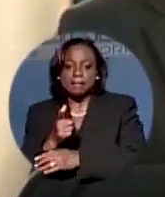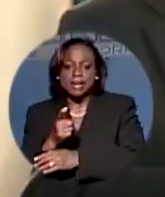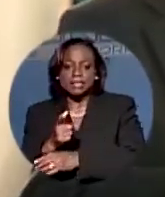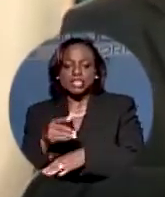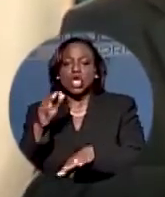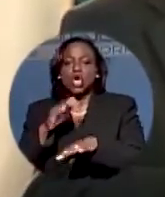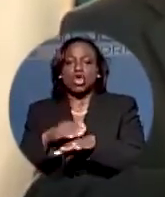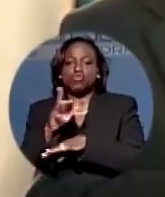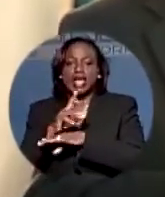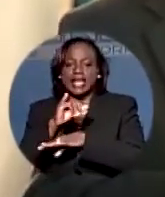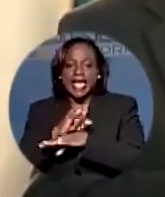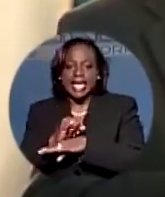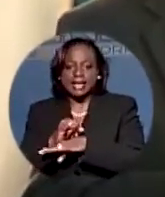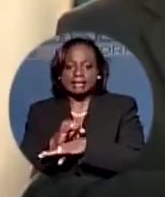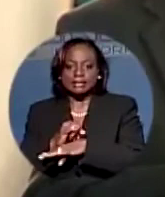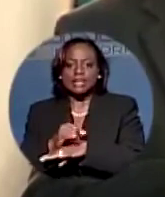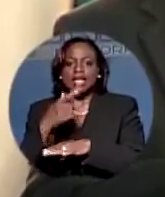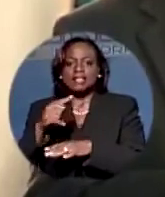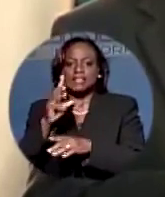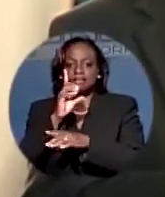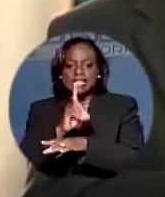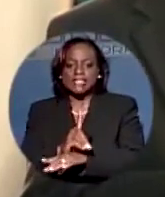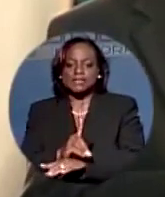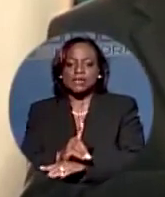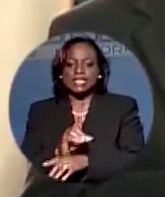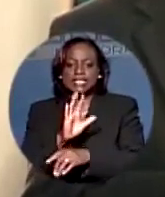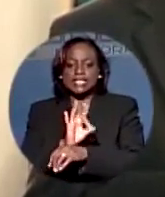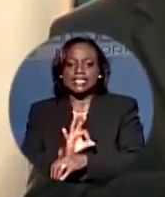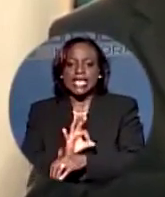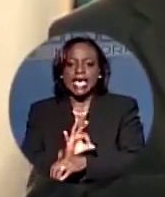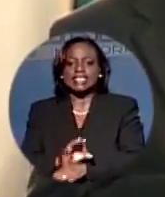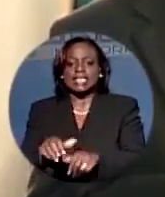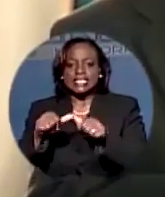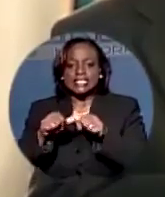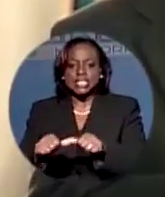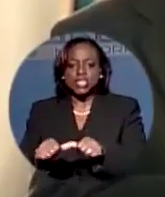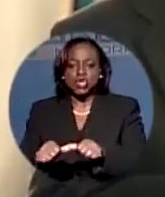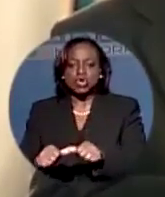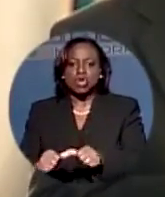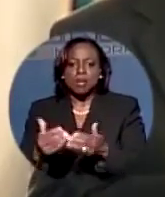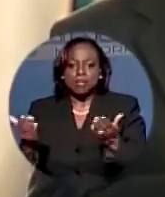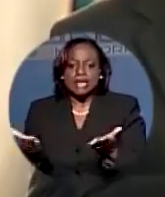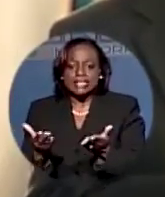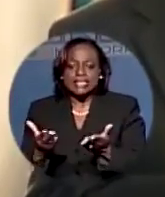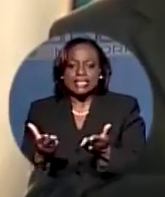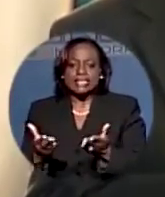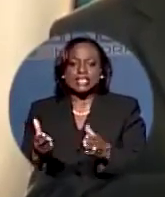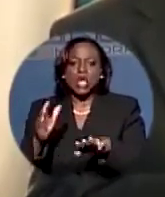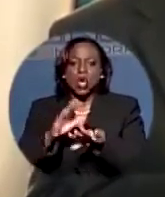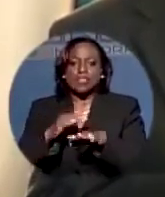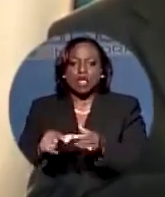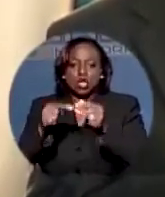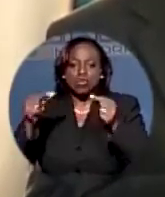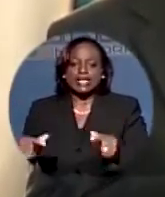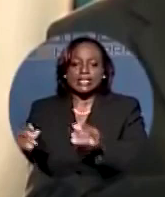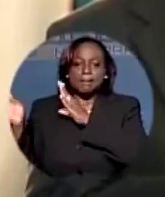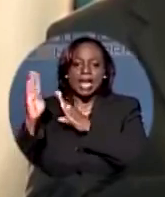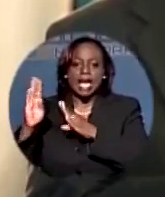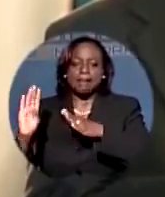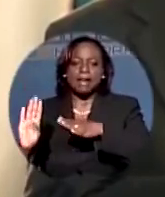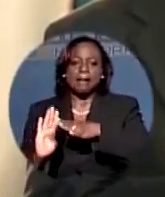Force to maintain a constant presence in the Great Bahama Bank area, one of our richest